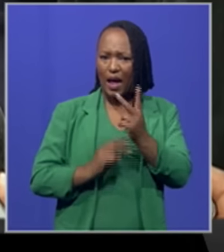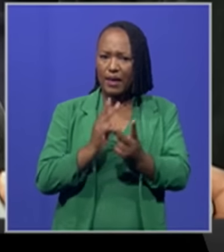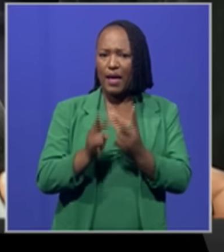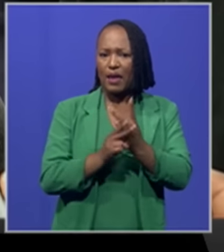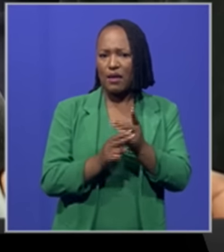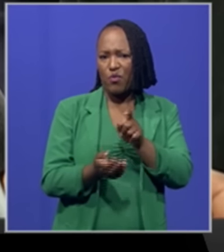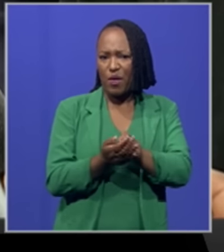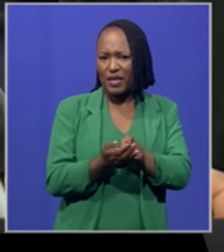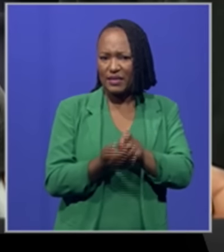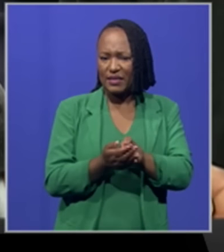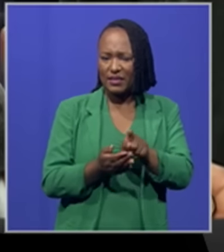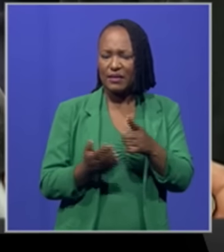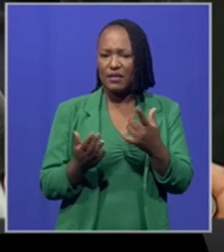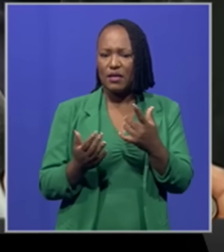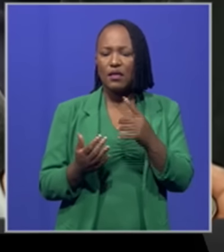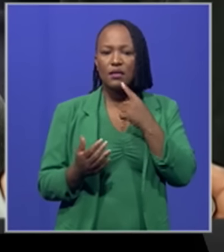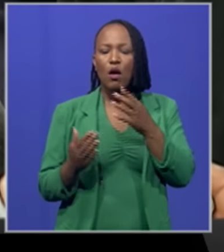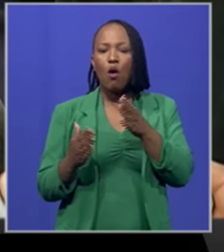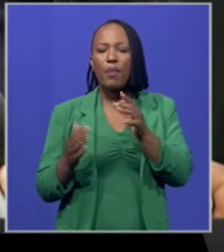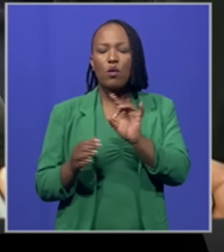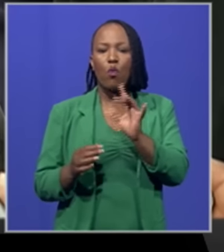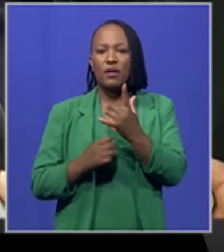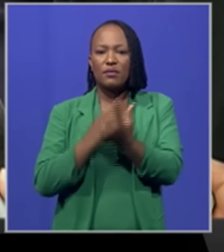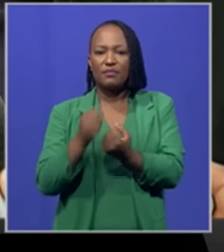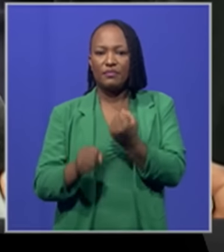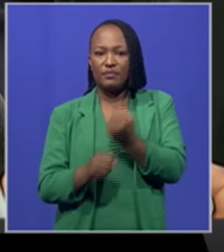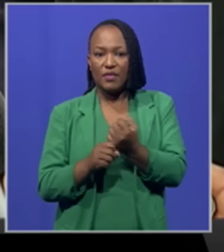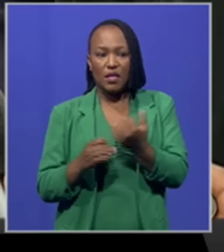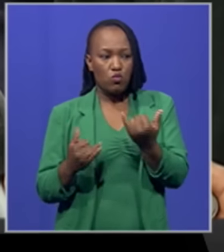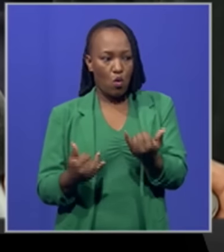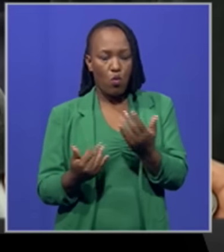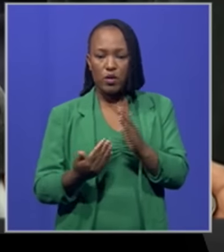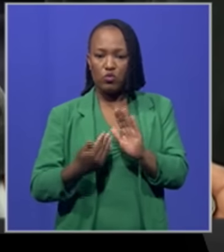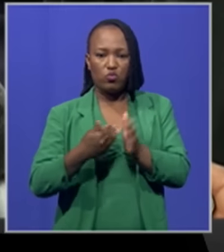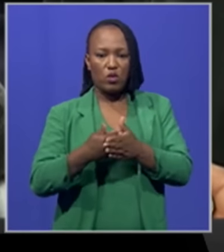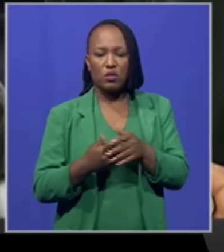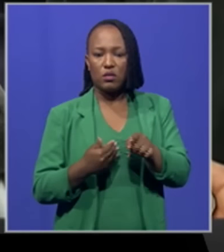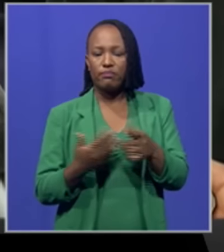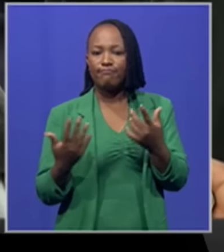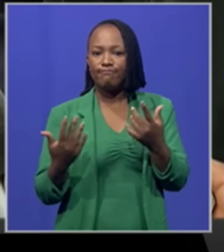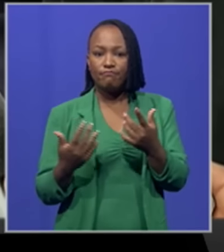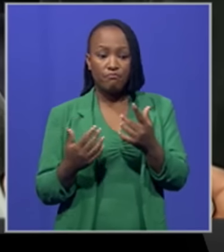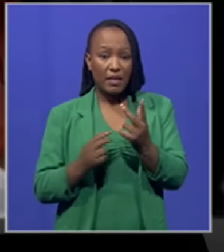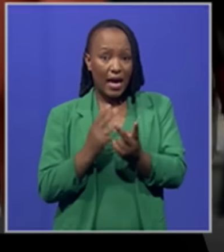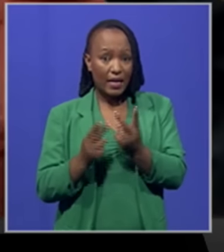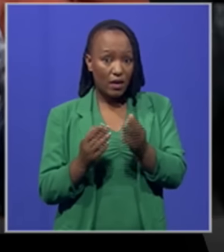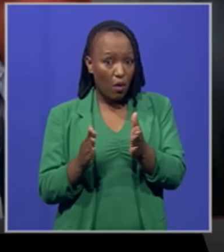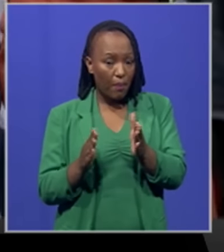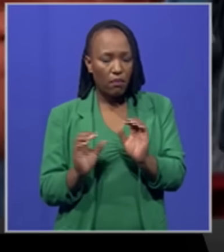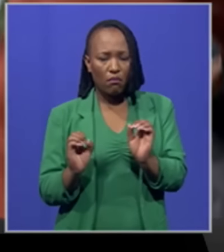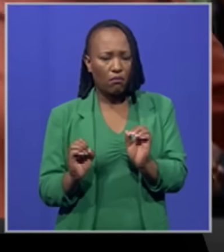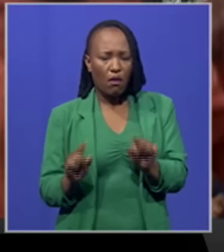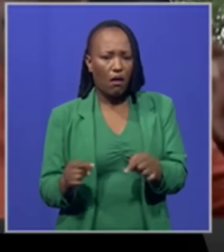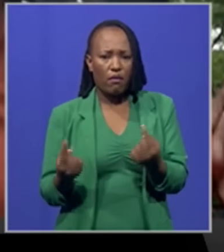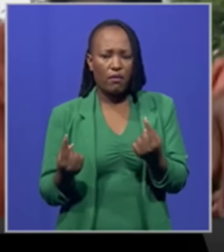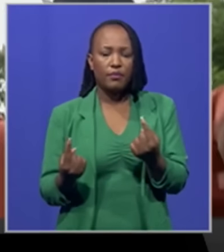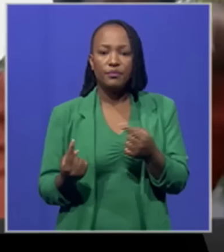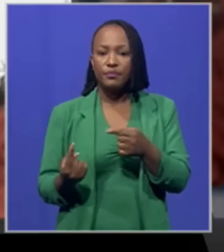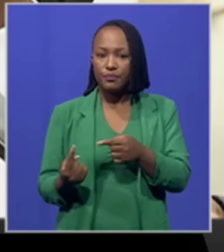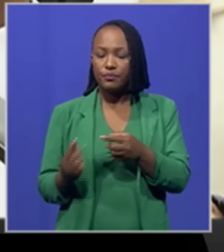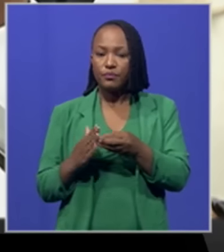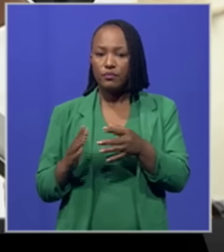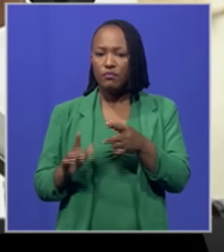supplementary ba re e bulela gawane mo jareng ene no yana e tswetswe ga gona gore supplementary ka tlhole e bulela. Baithuti ba latofatsa botsamaisi